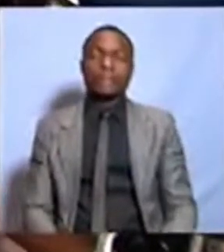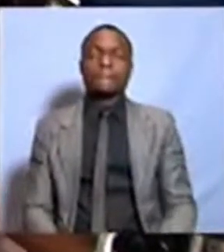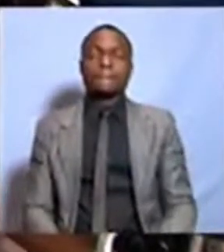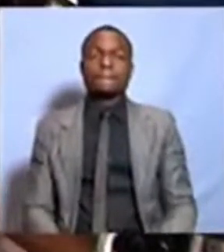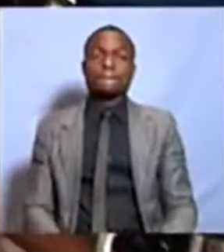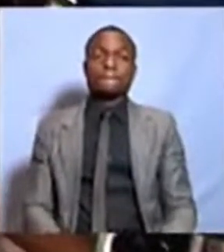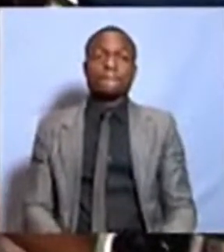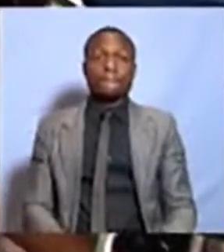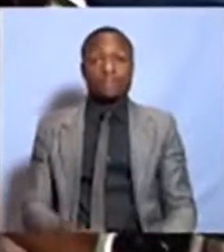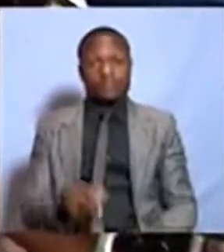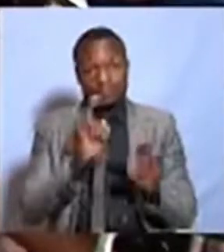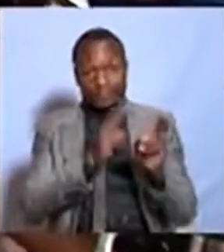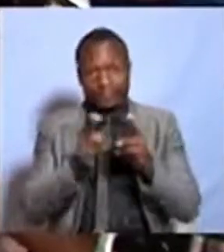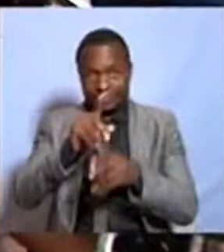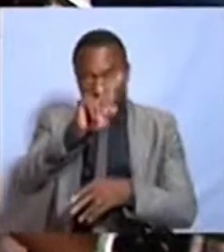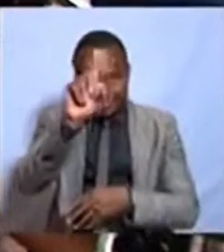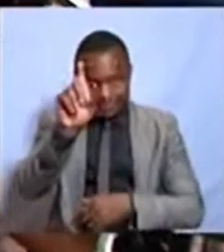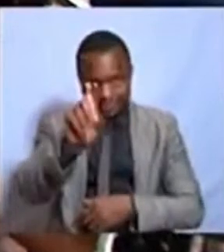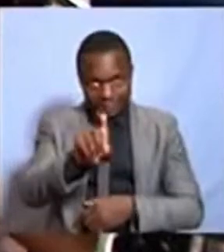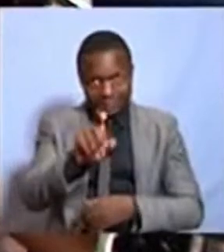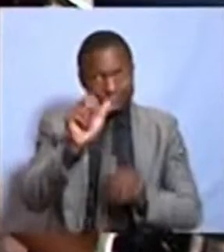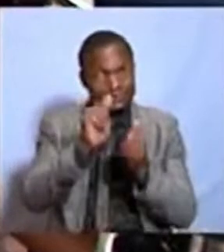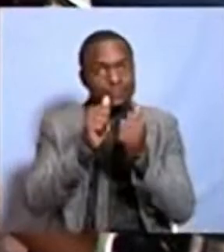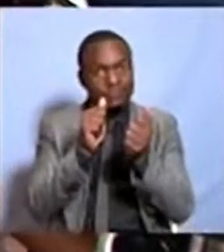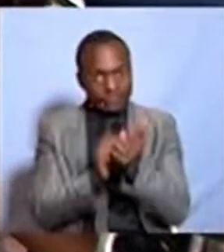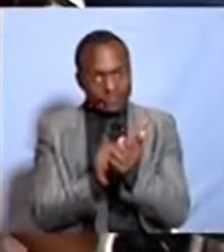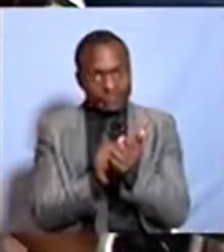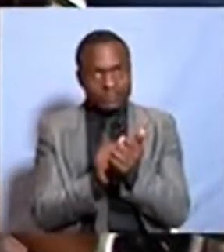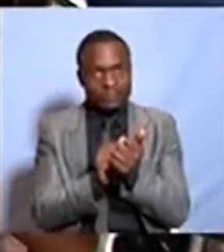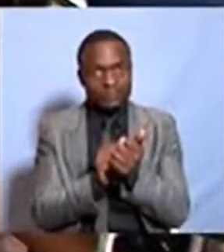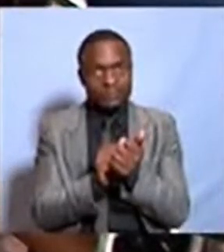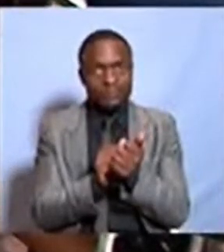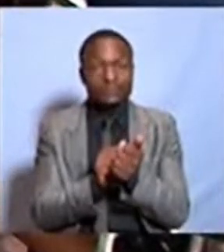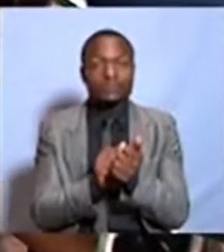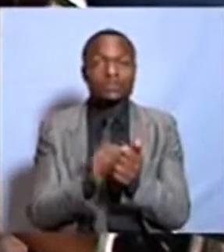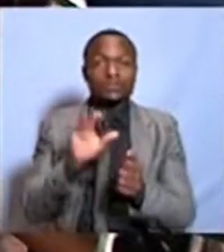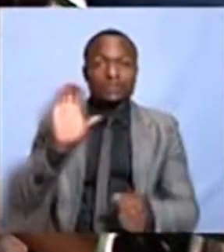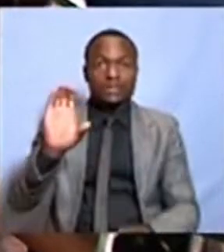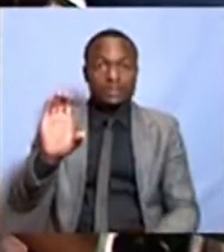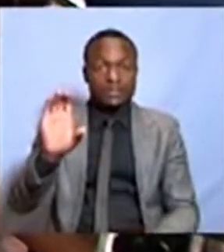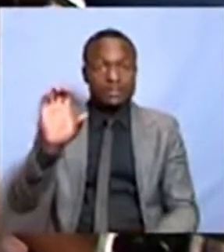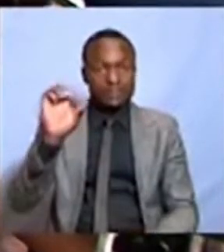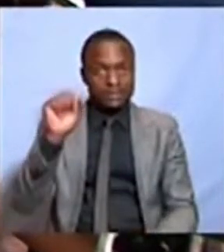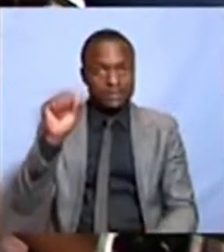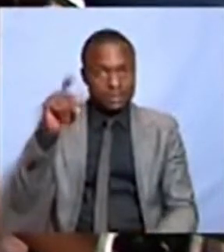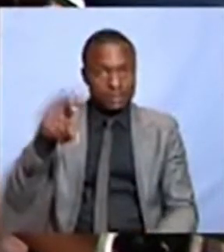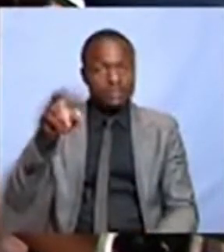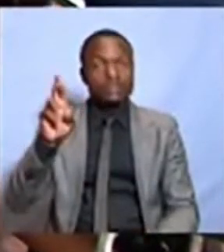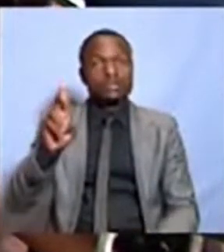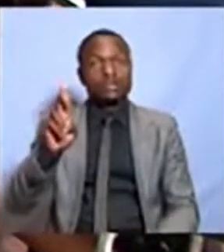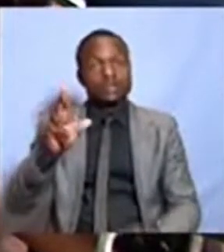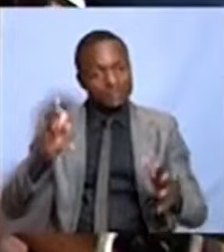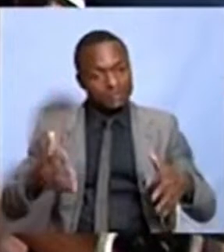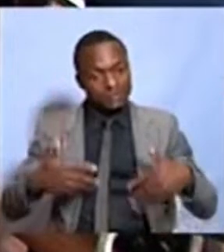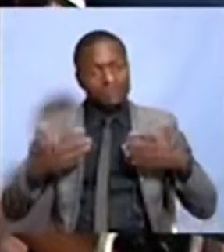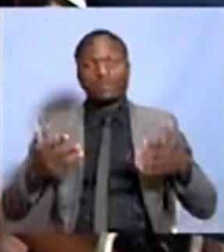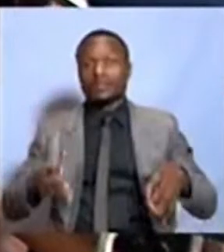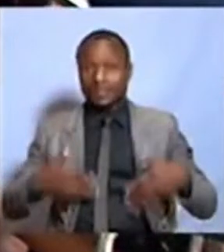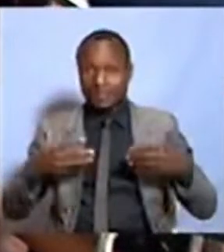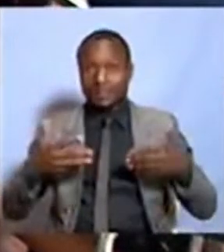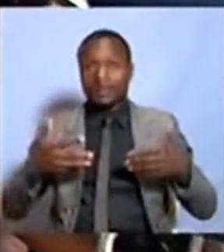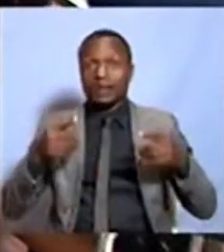Okay, I'm responding to the question relating to if CSPR is happy with pronouncements made by the Minister of